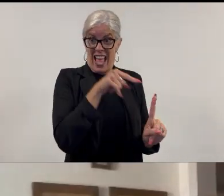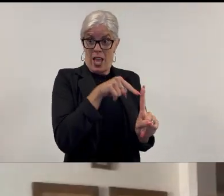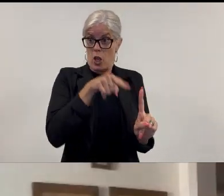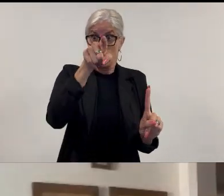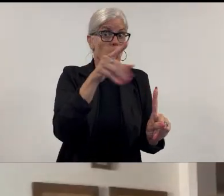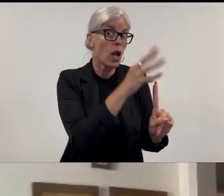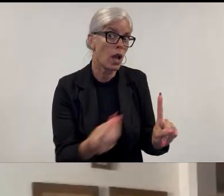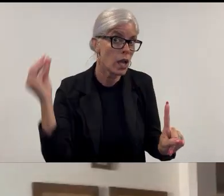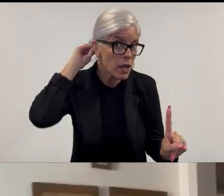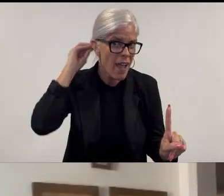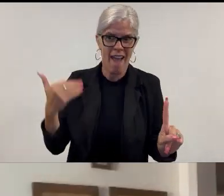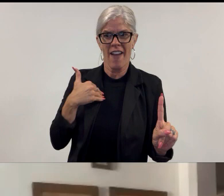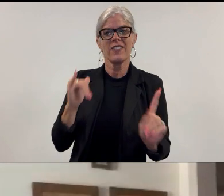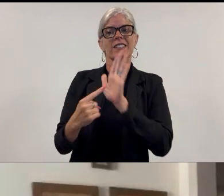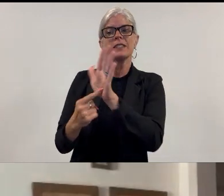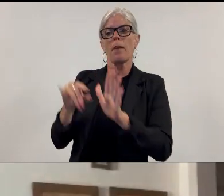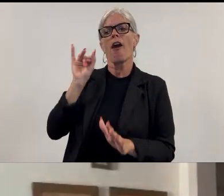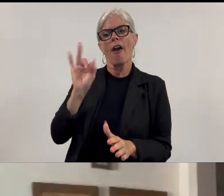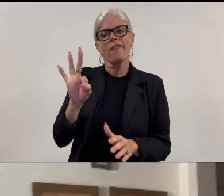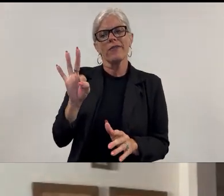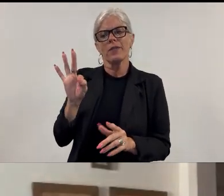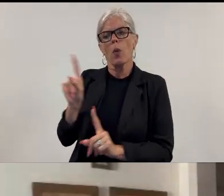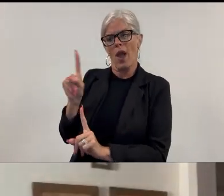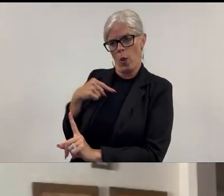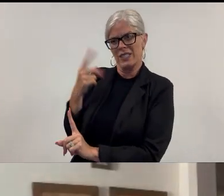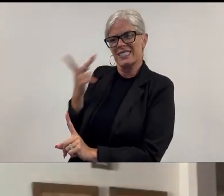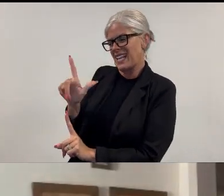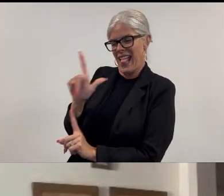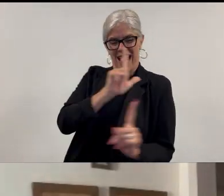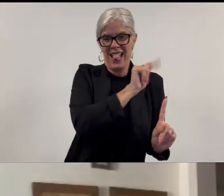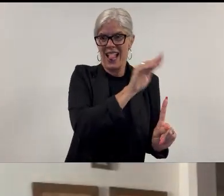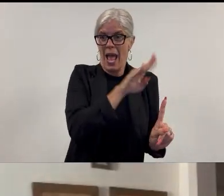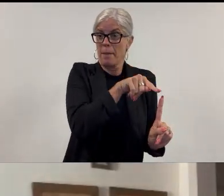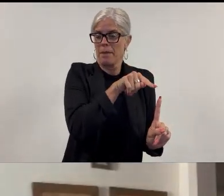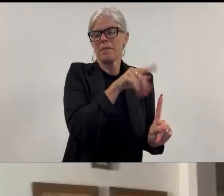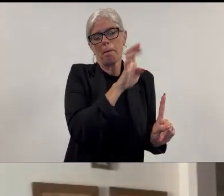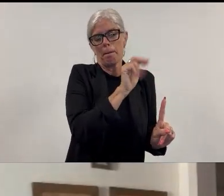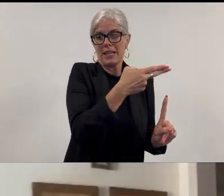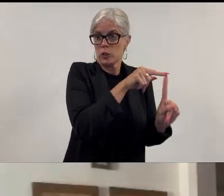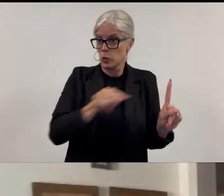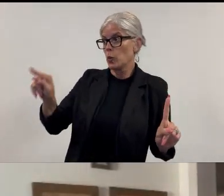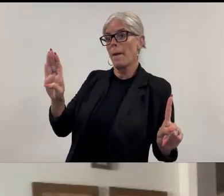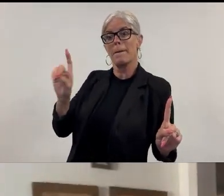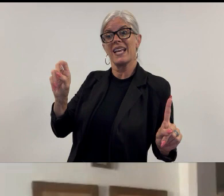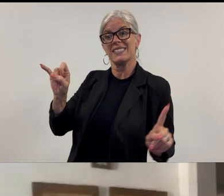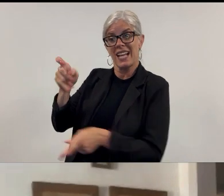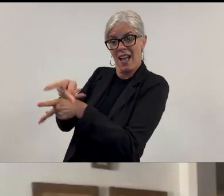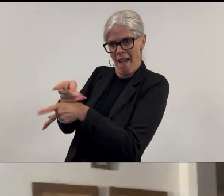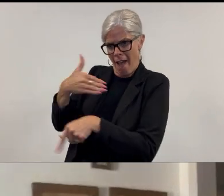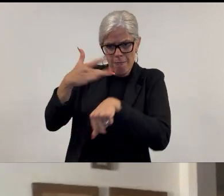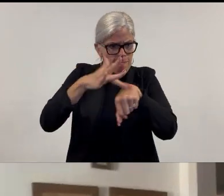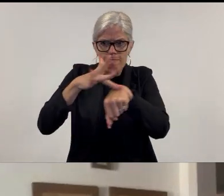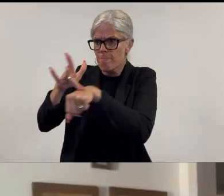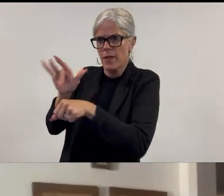the central nervous system and peripheral nervous system and autonomic nervous system. So with that in mind, having the example